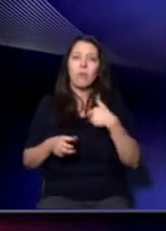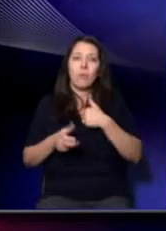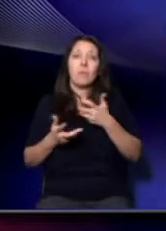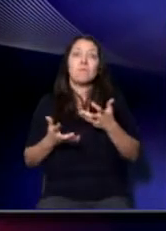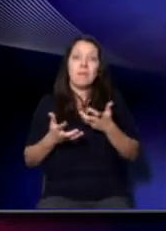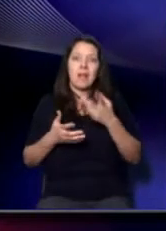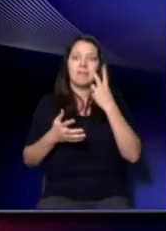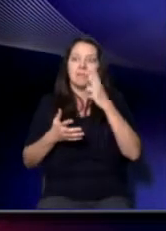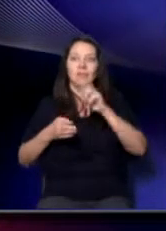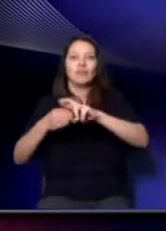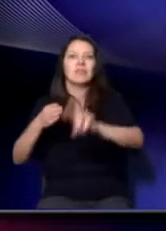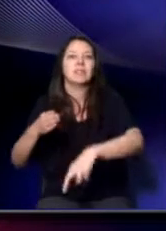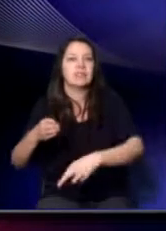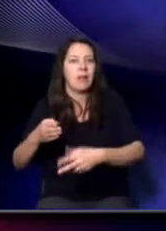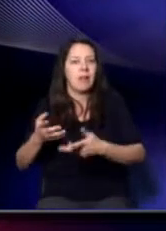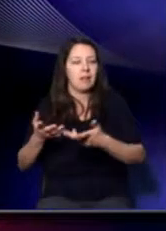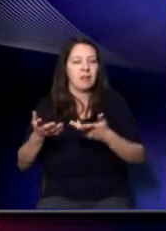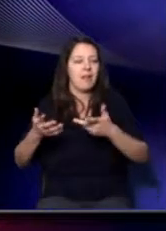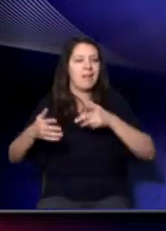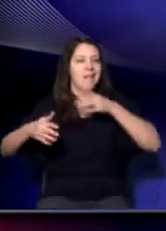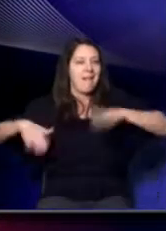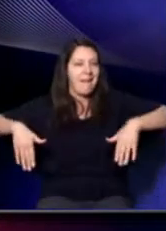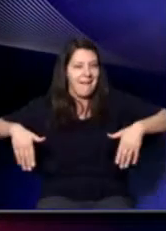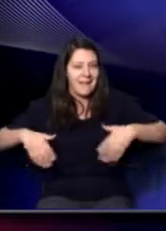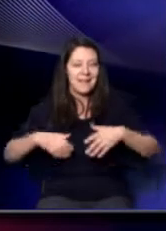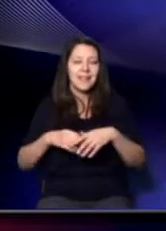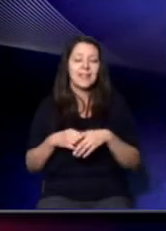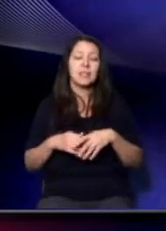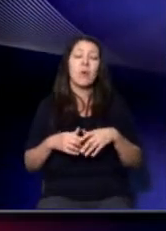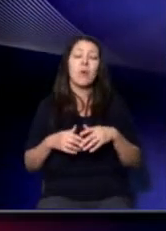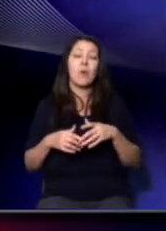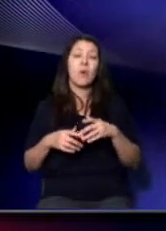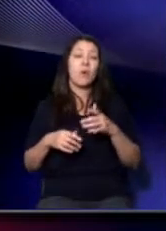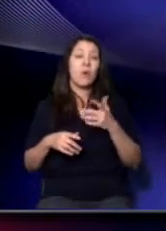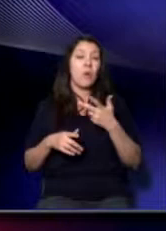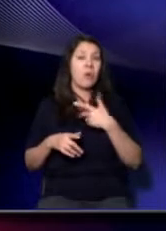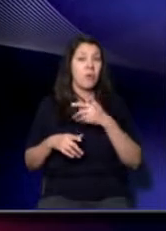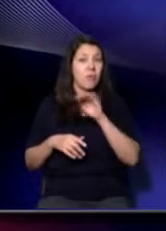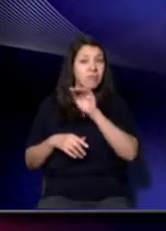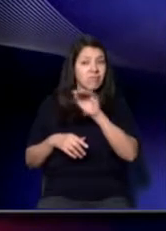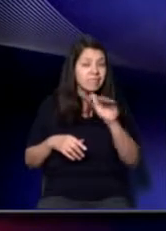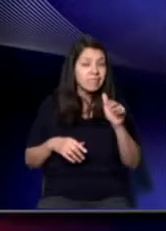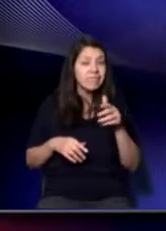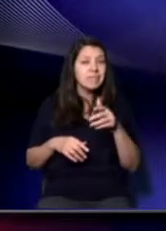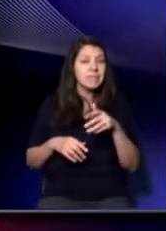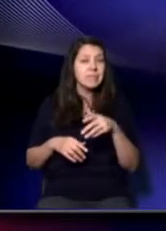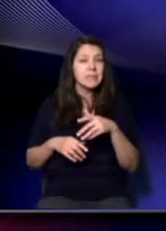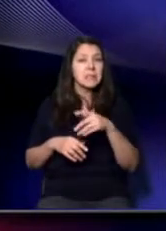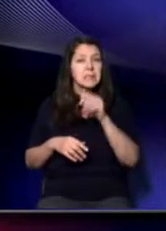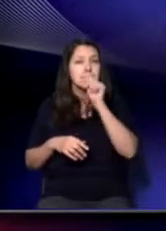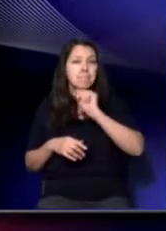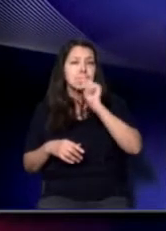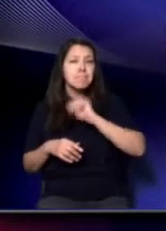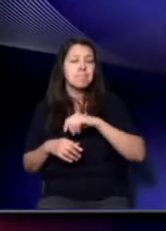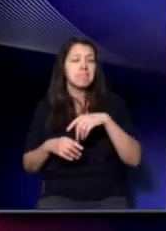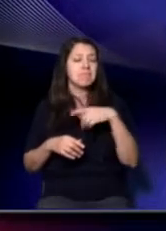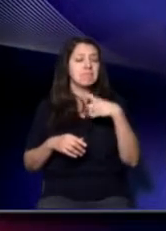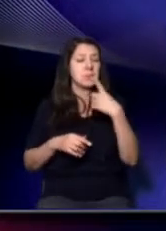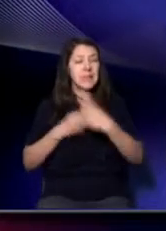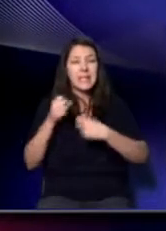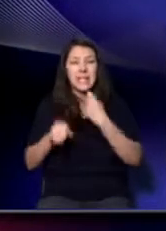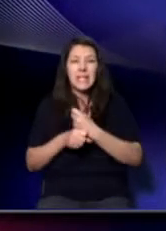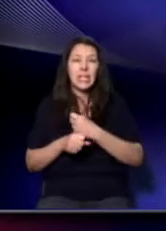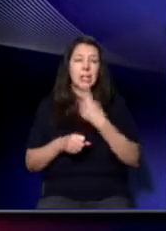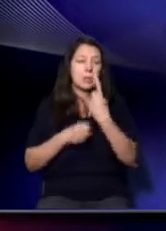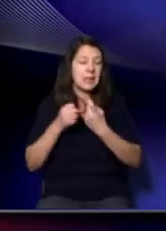results. So basically, I'm asking that you give us another year, year and a half, and maybe